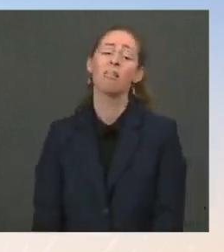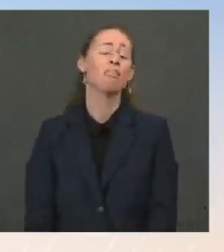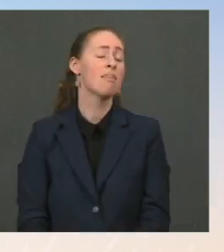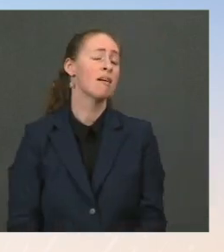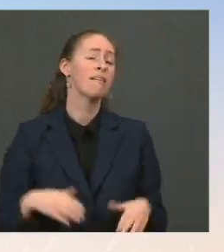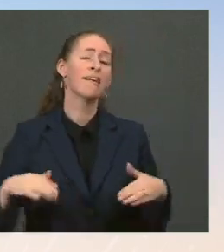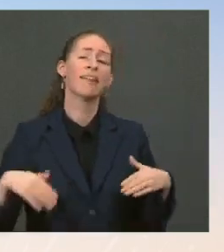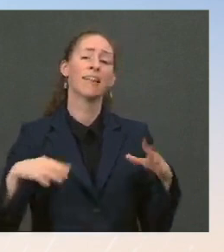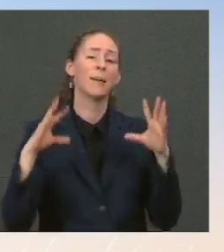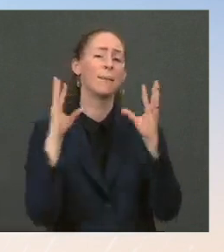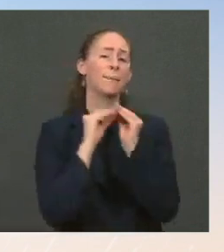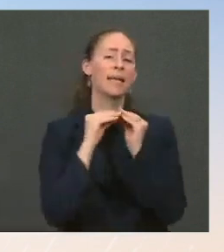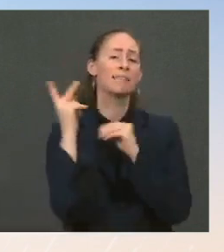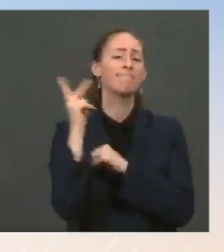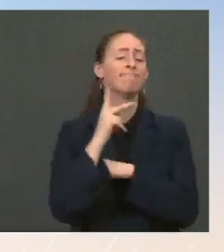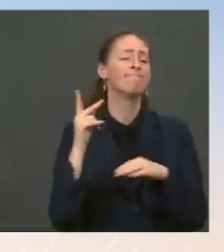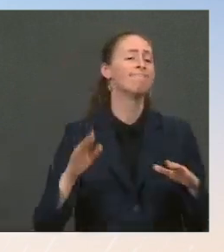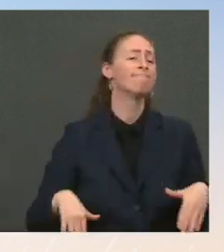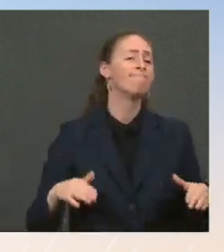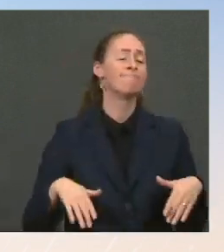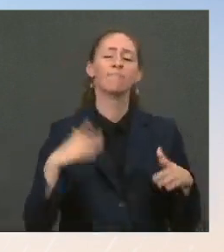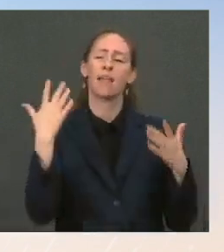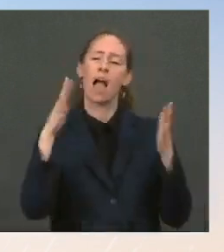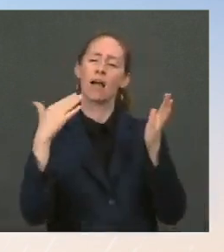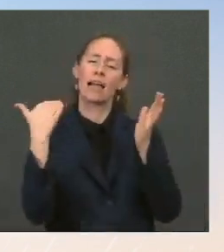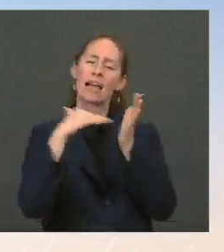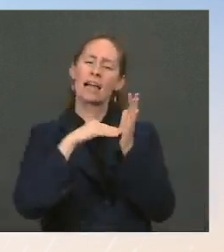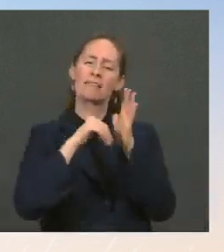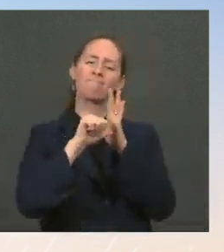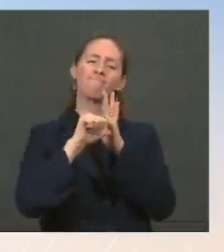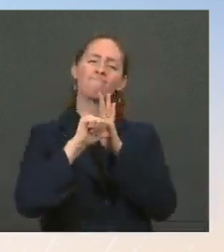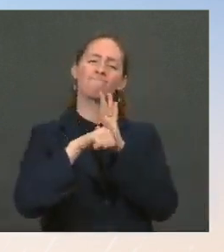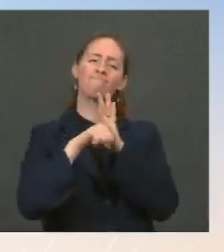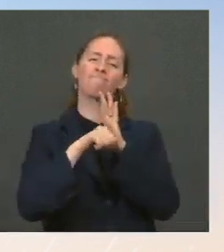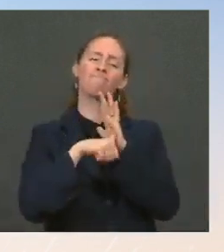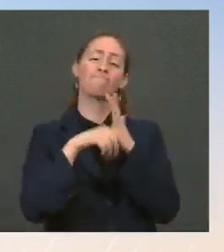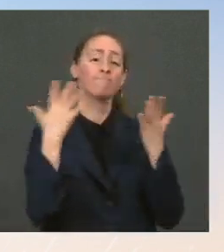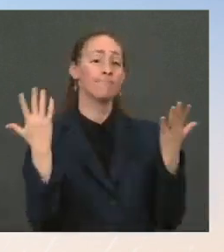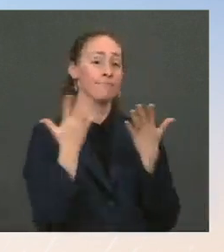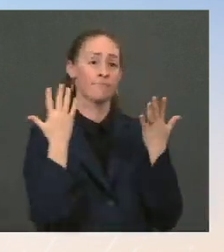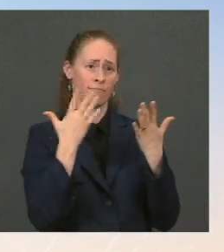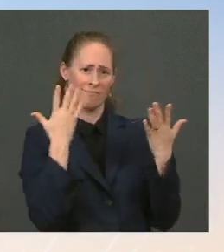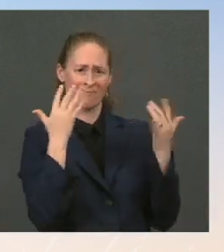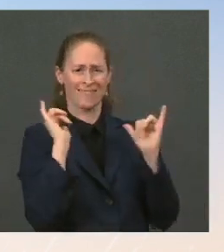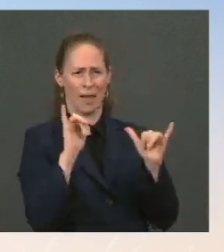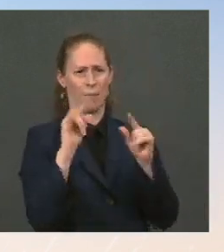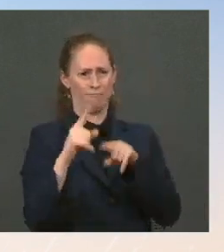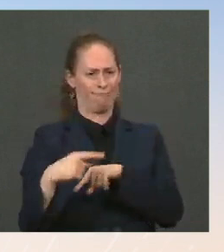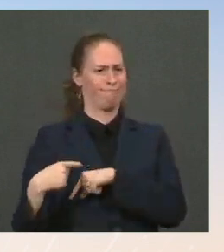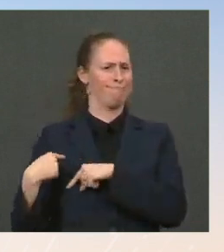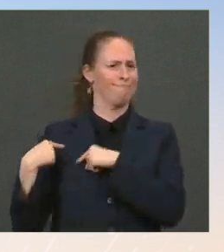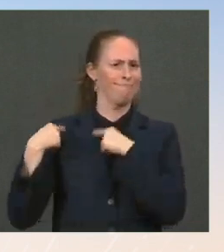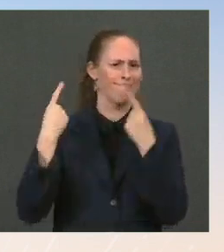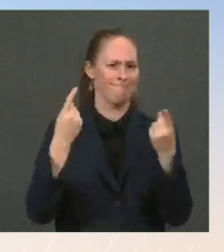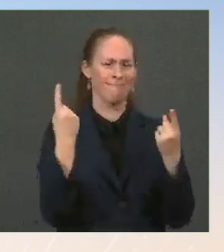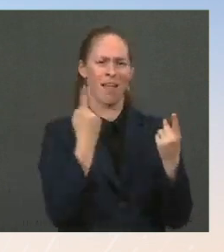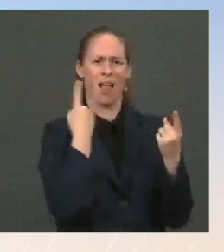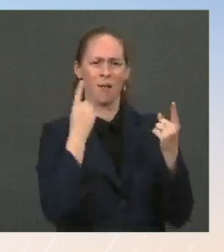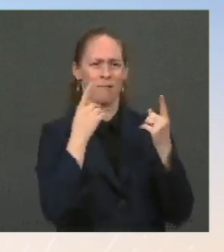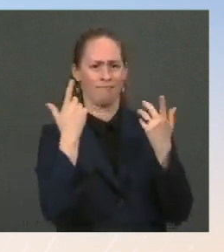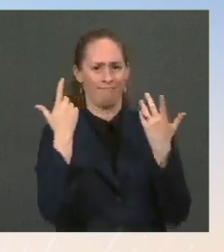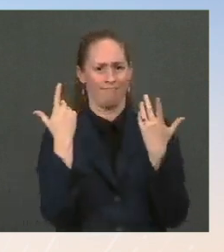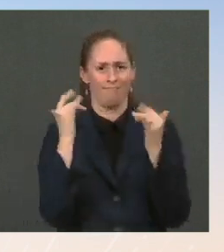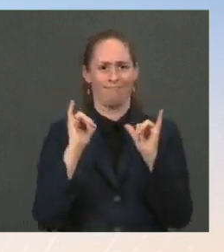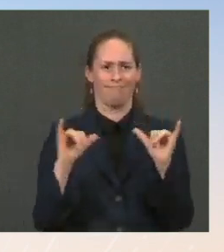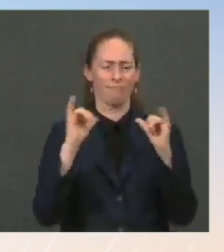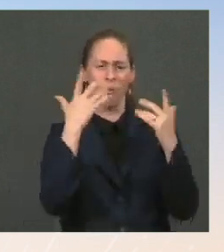think what the president has repeatedly conveyed is that he's certainly open to, as he has shown throughout the course of his presidency, having conversations